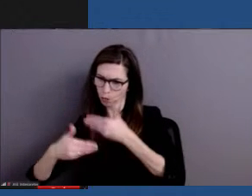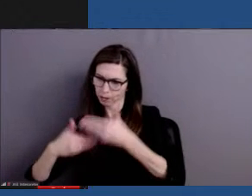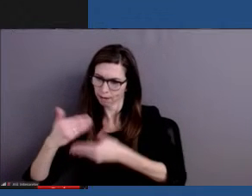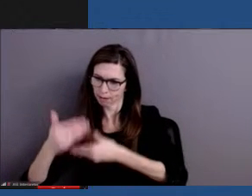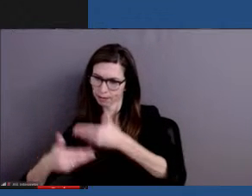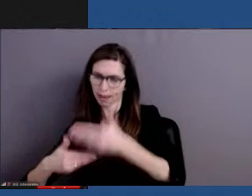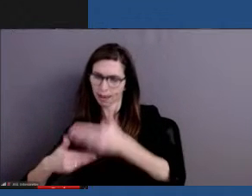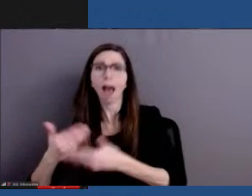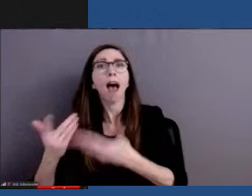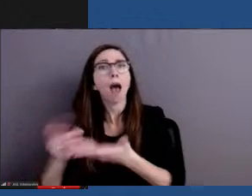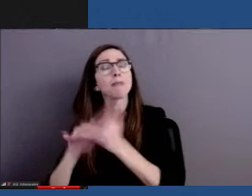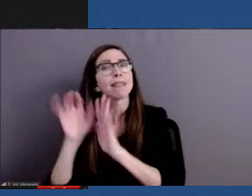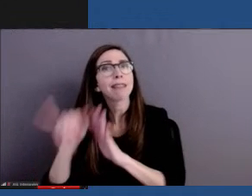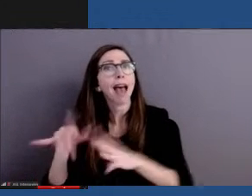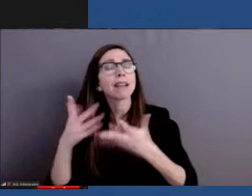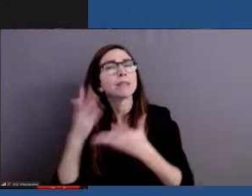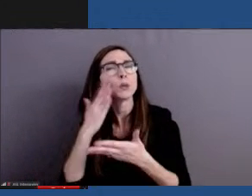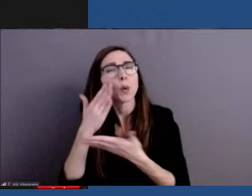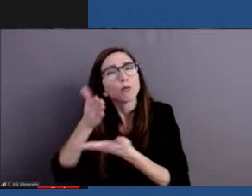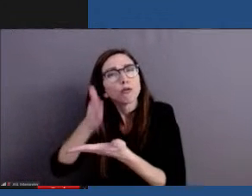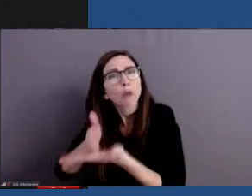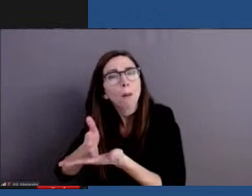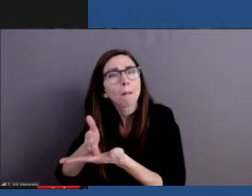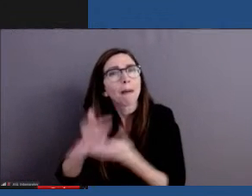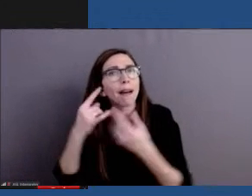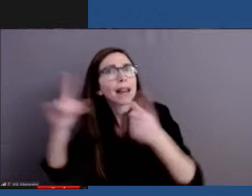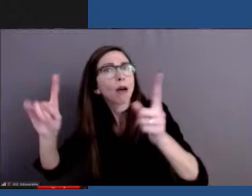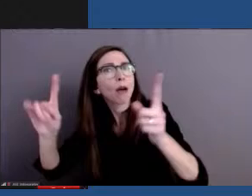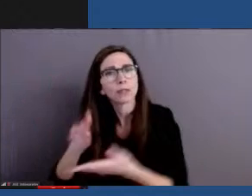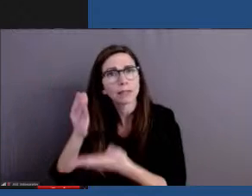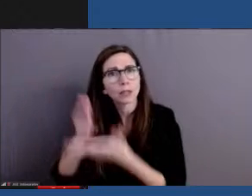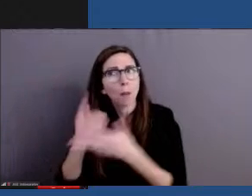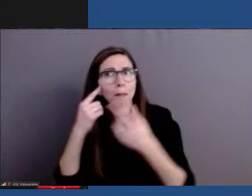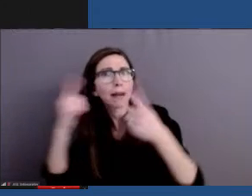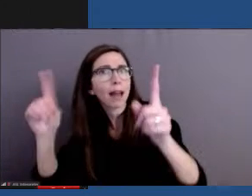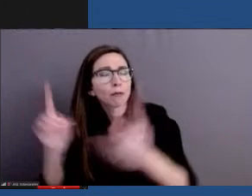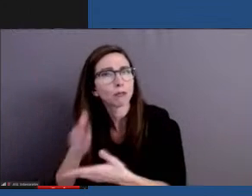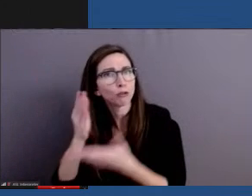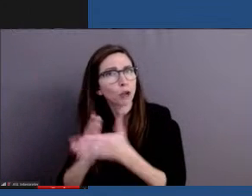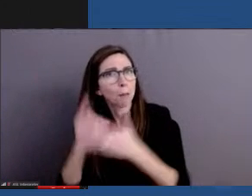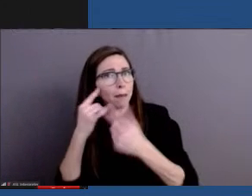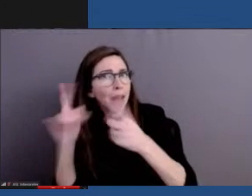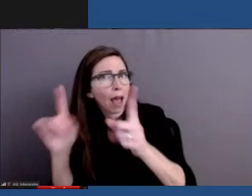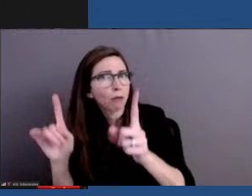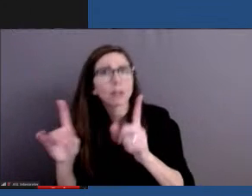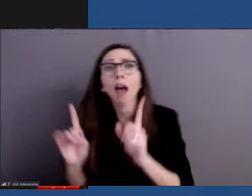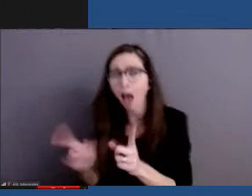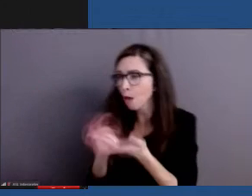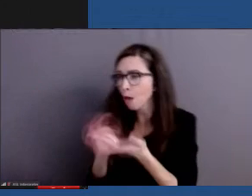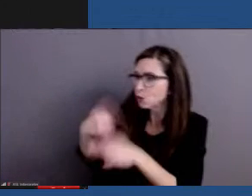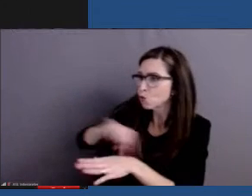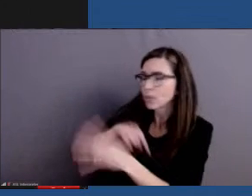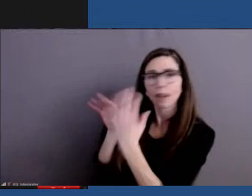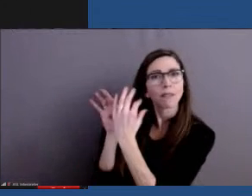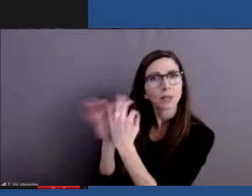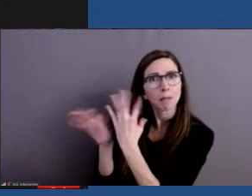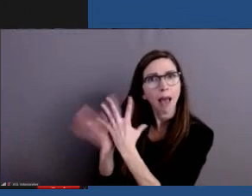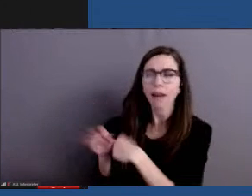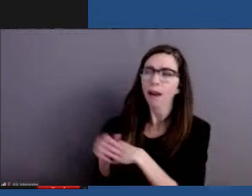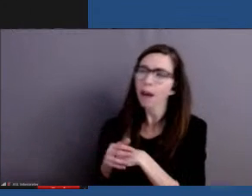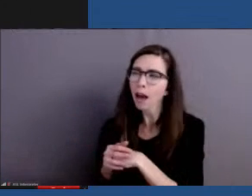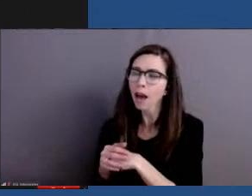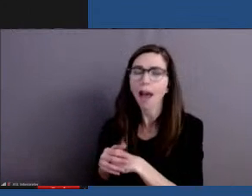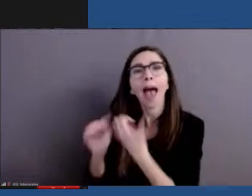done correctly in a way that everyone could hear them and in the right manner. And I really